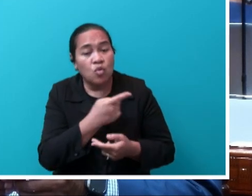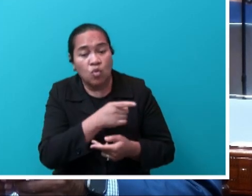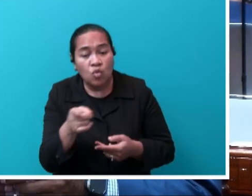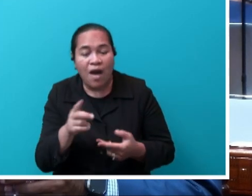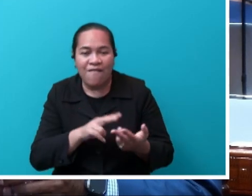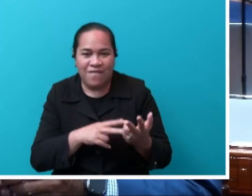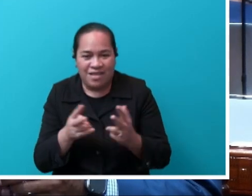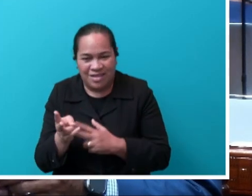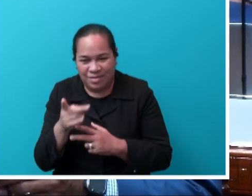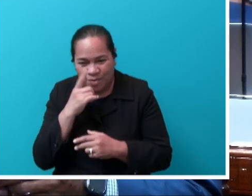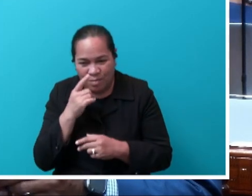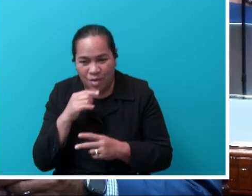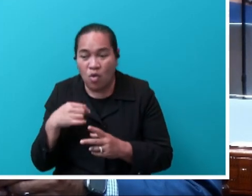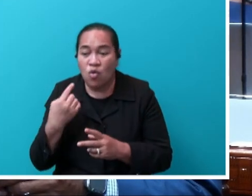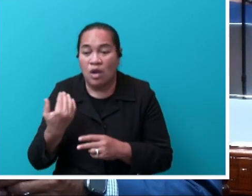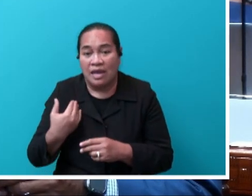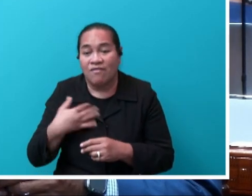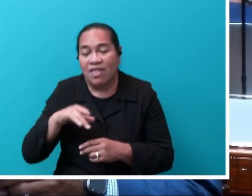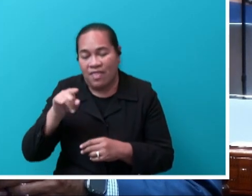communities, including the residents of